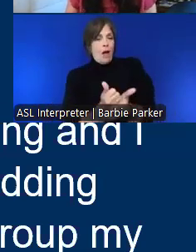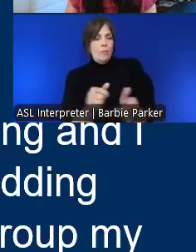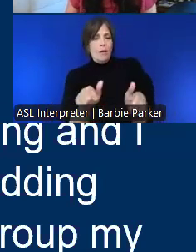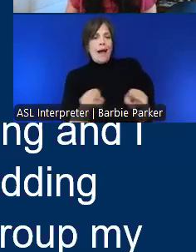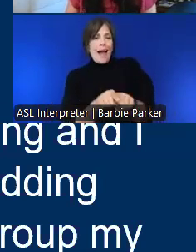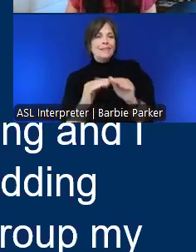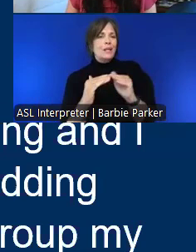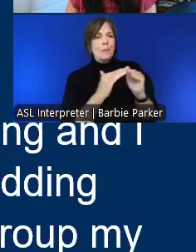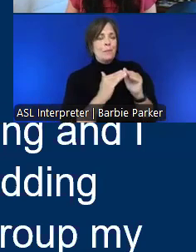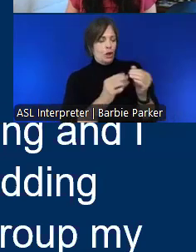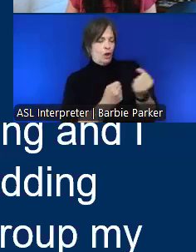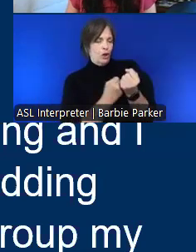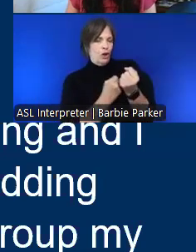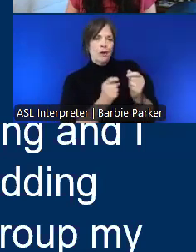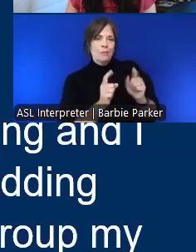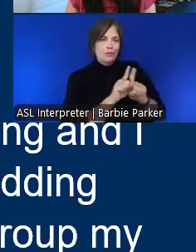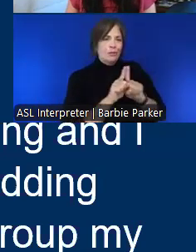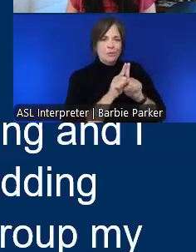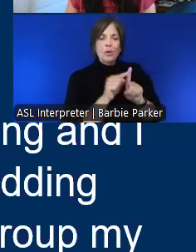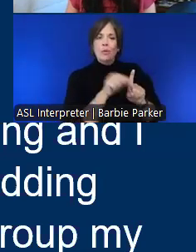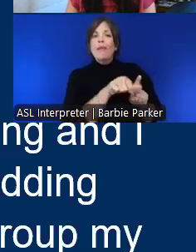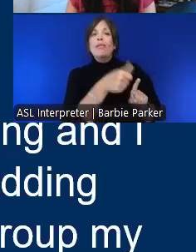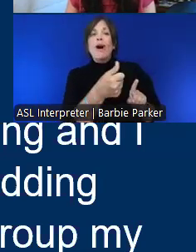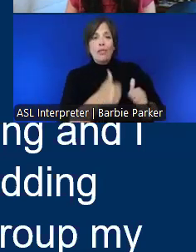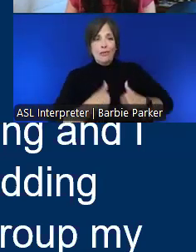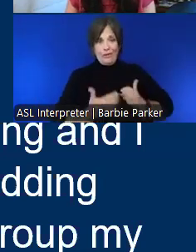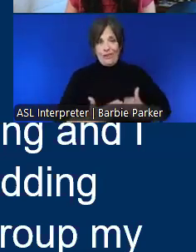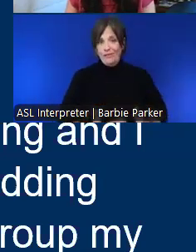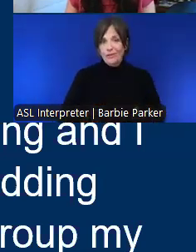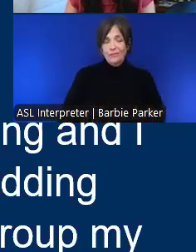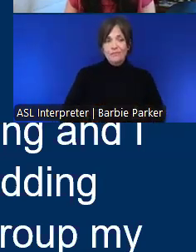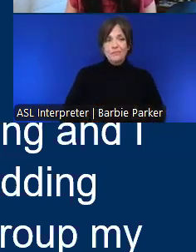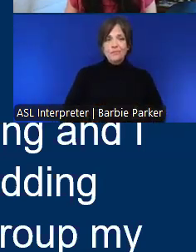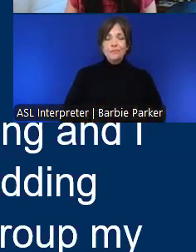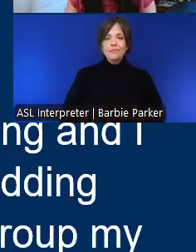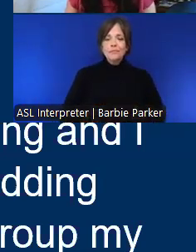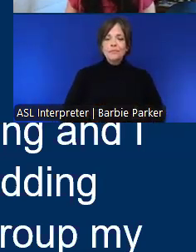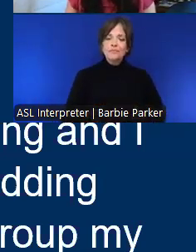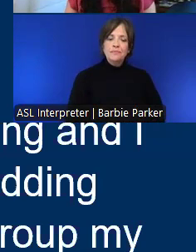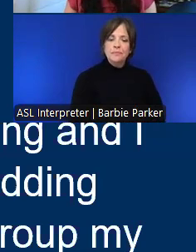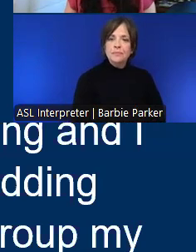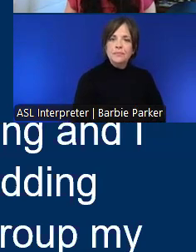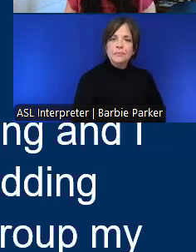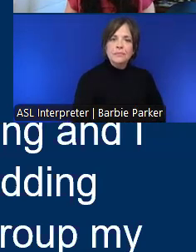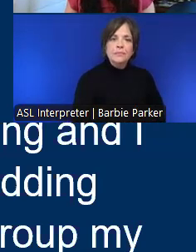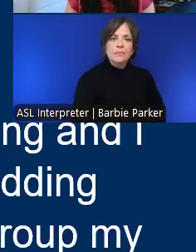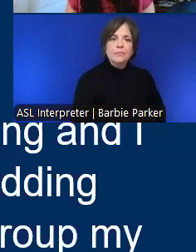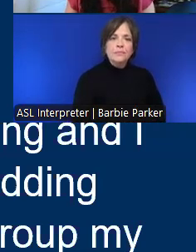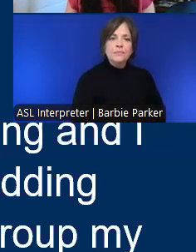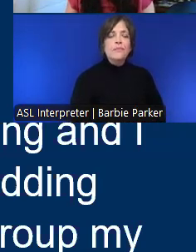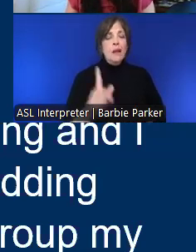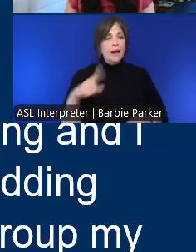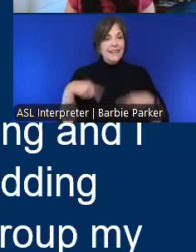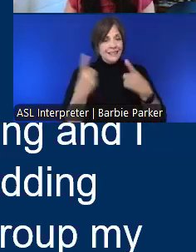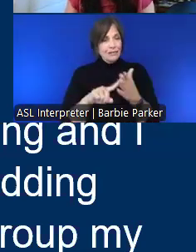support. I volunteer as a peer mentor support for other survivors. And since I started my advocacy